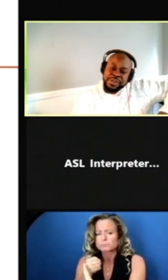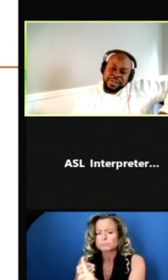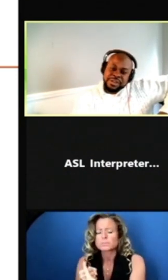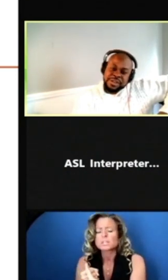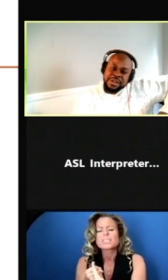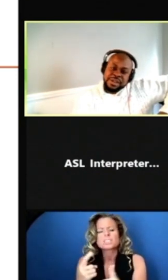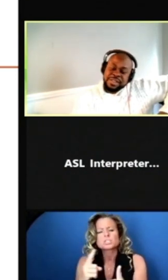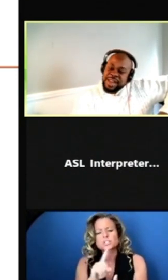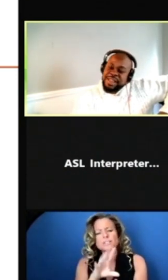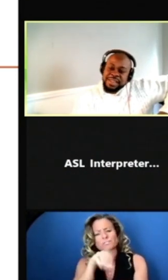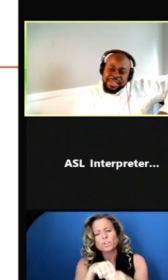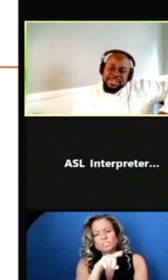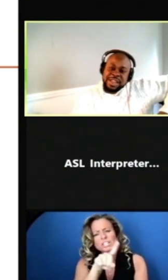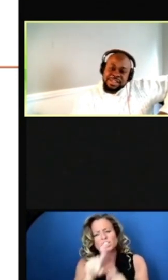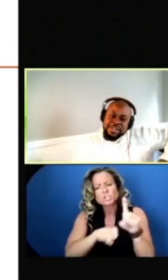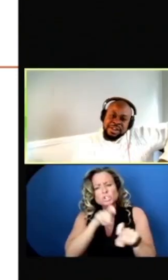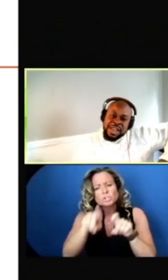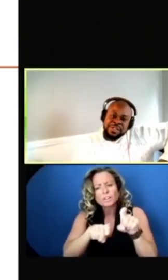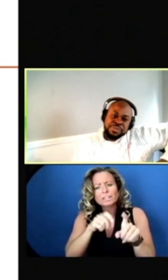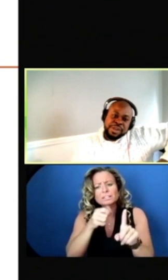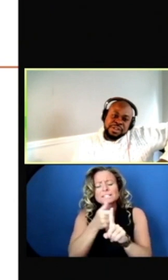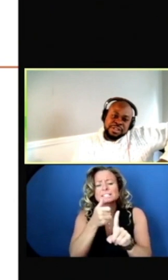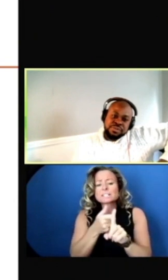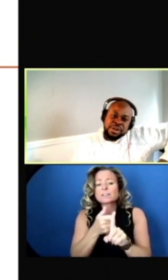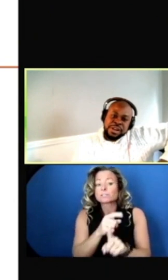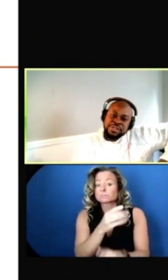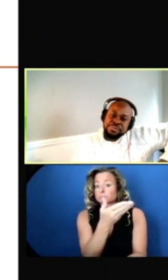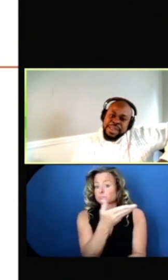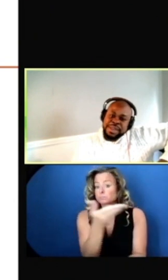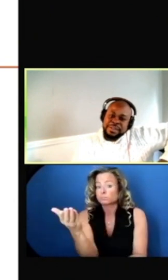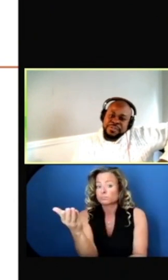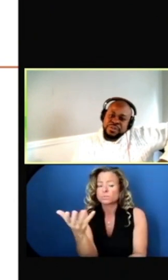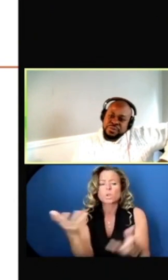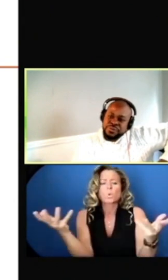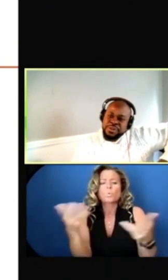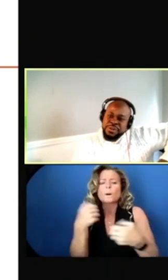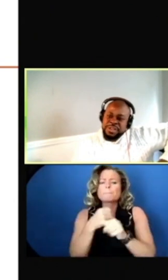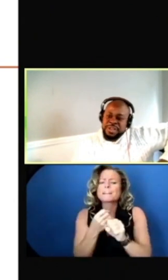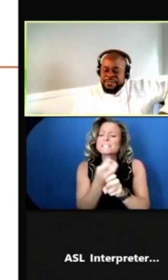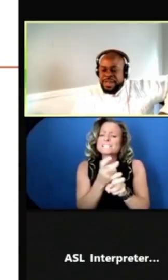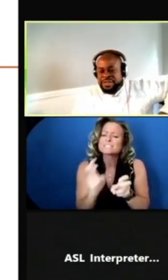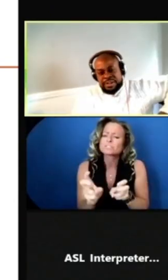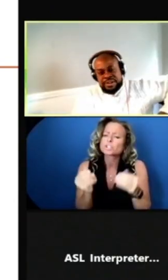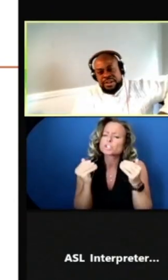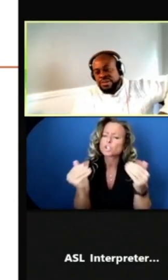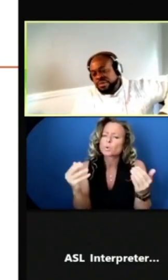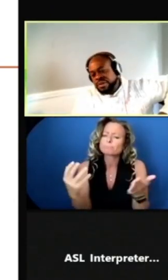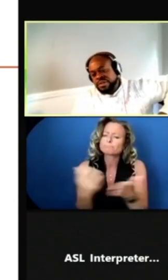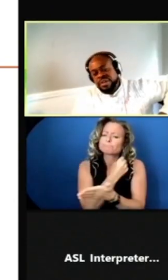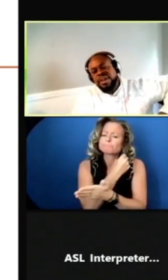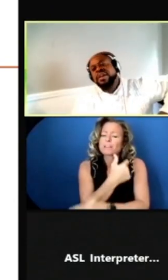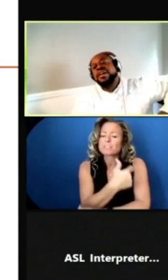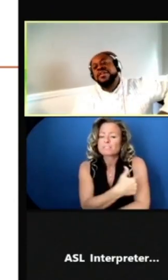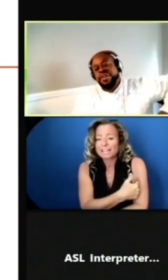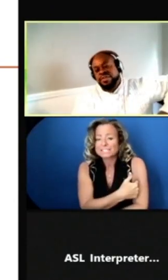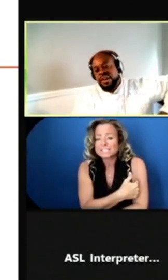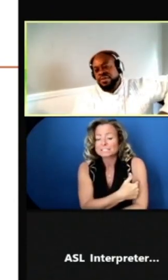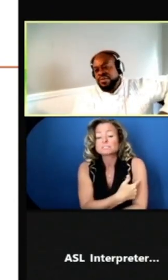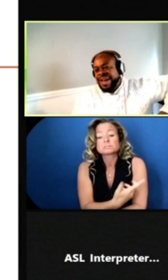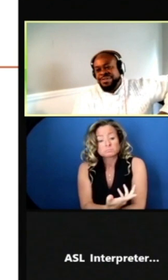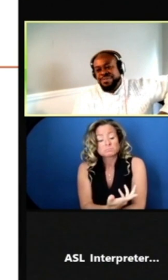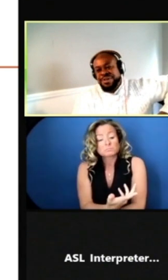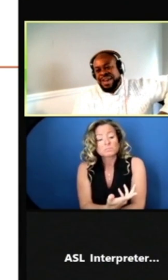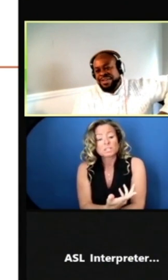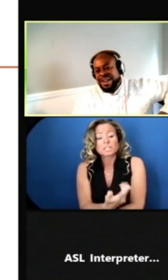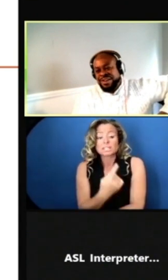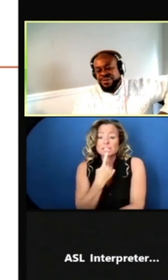the survey that I think gets at this, and it asks basically what has made it difficult for you to get a vaccine. In other words, it figures out